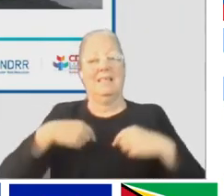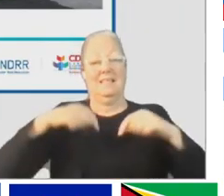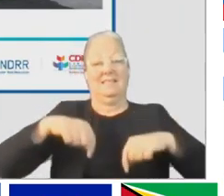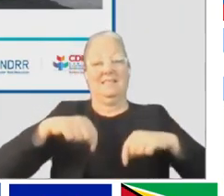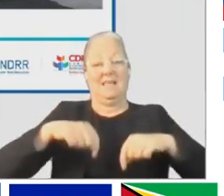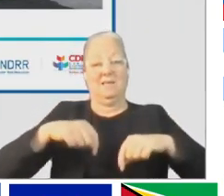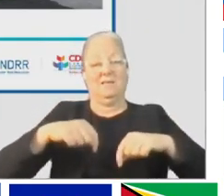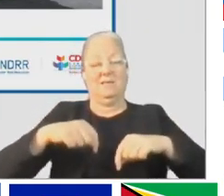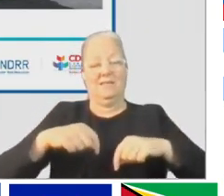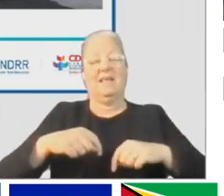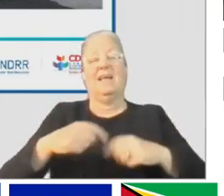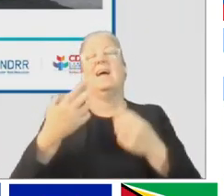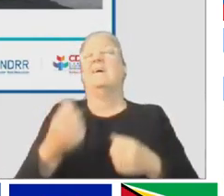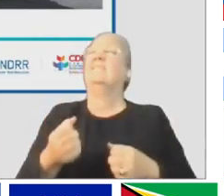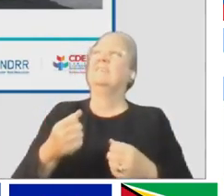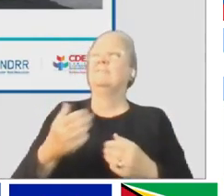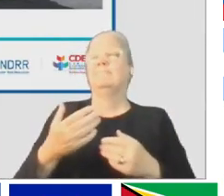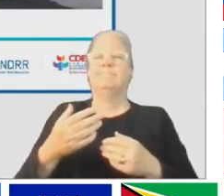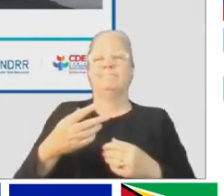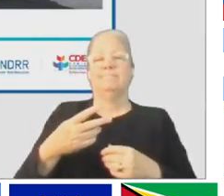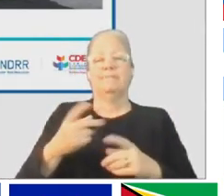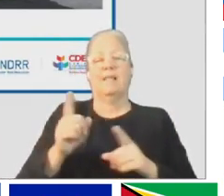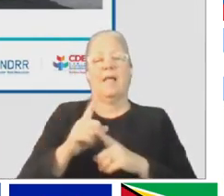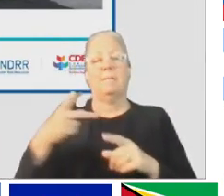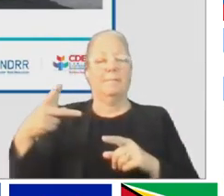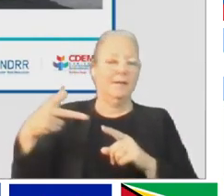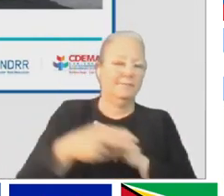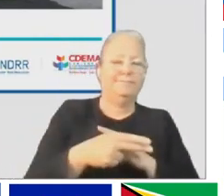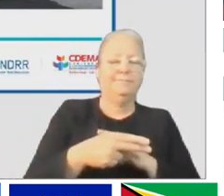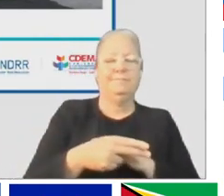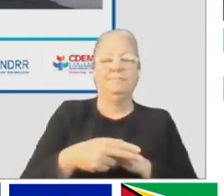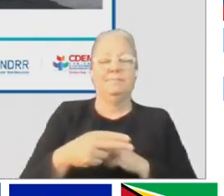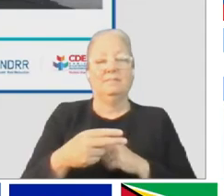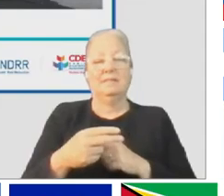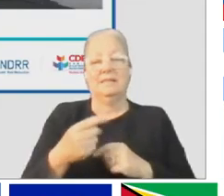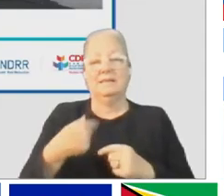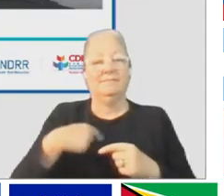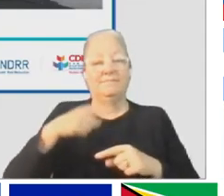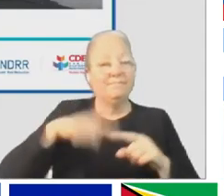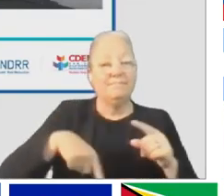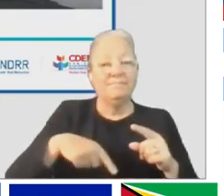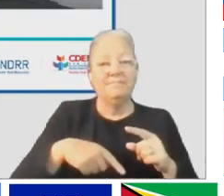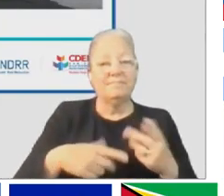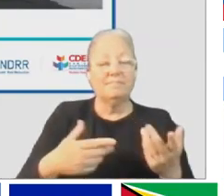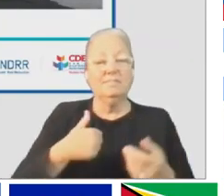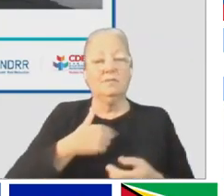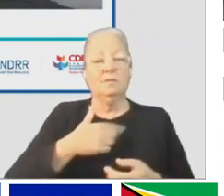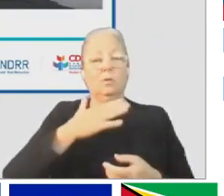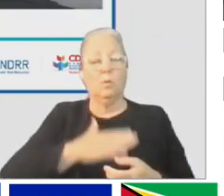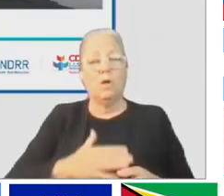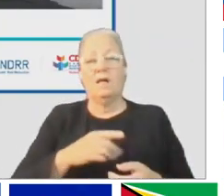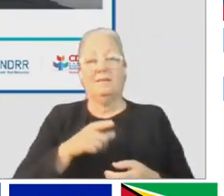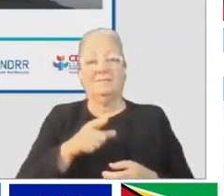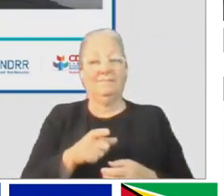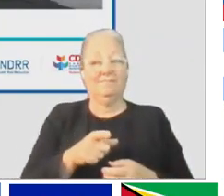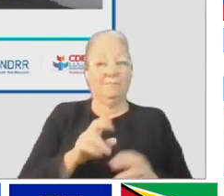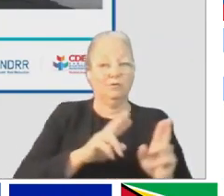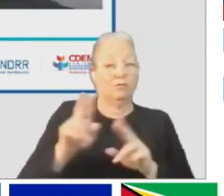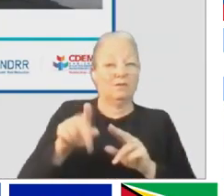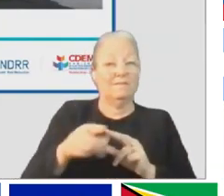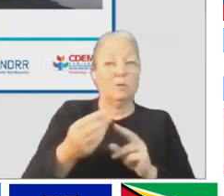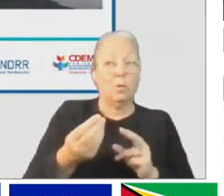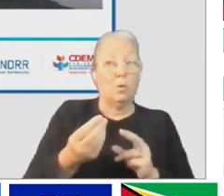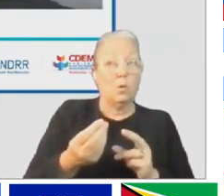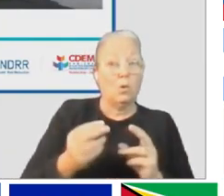disrupted our supply chain. We couldn't get cots in preparing for the volcanic emergency. We were looking for supplies